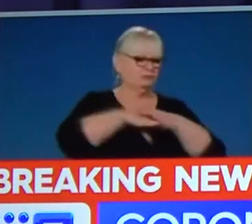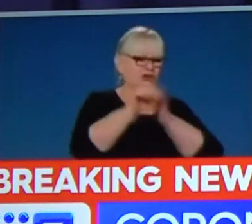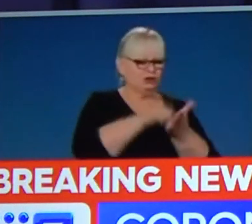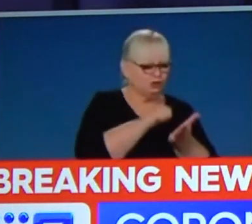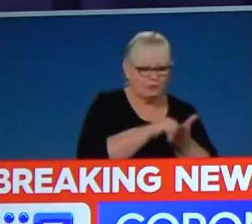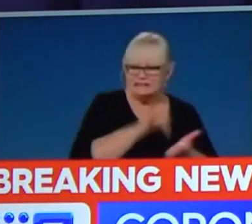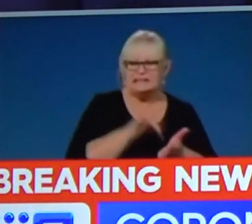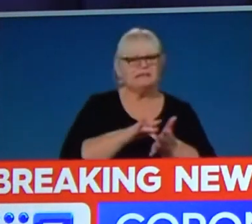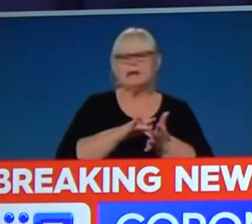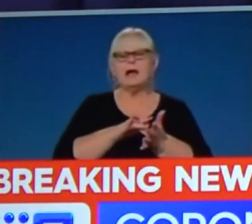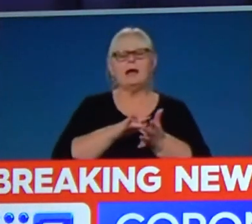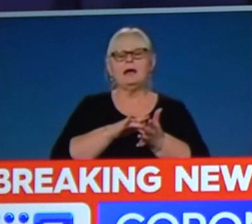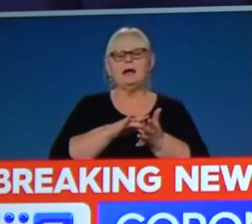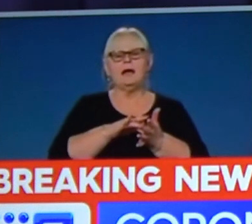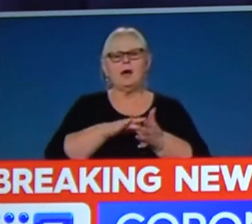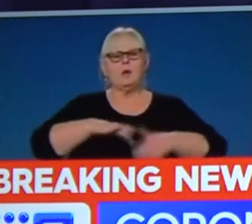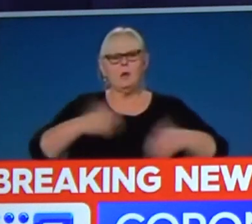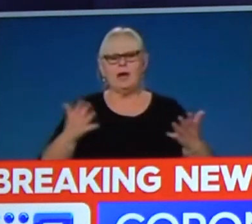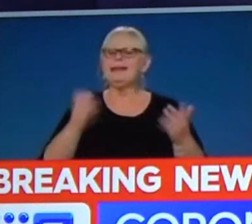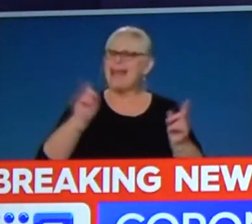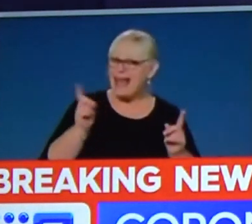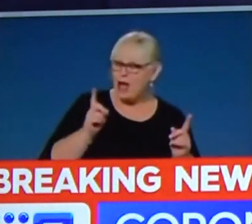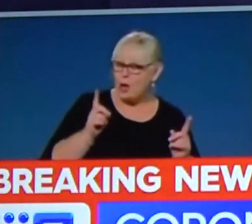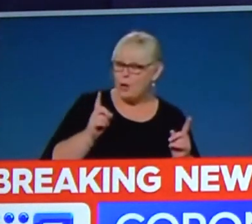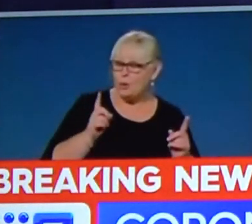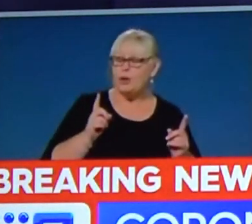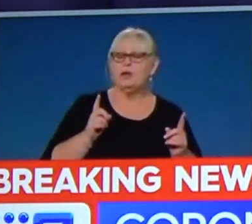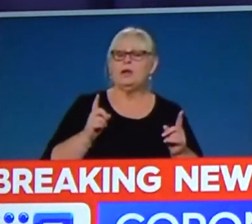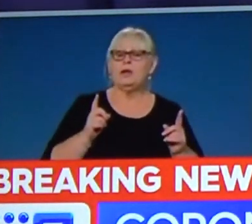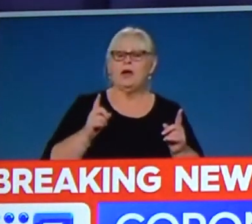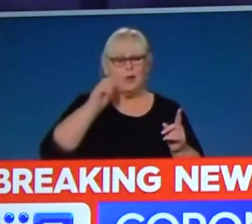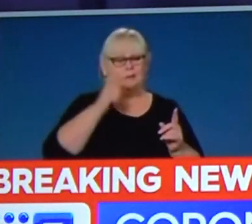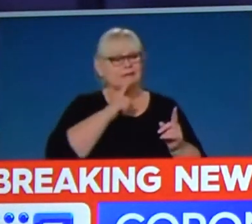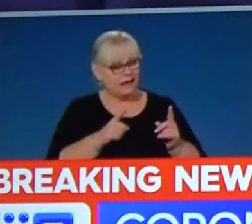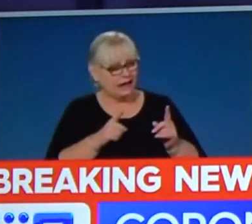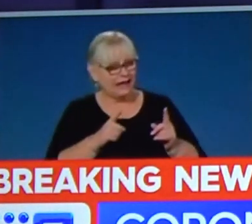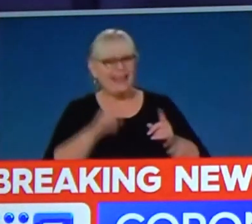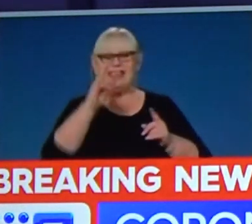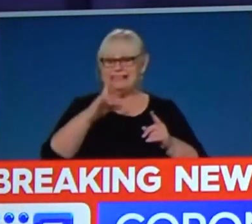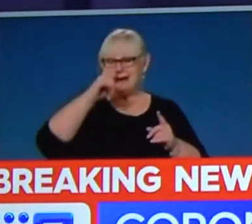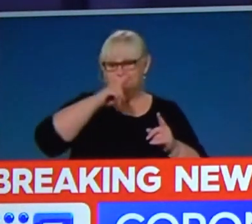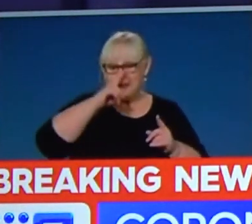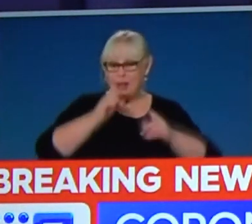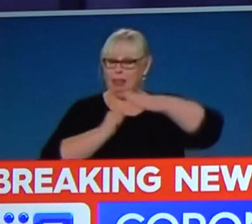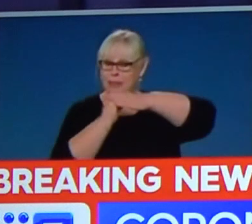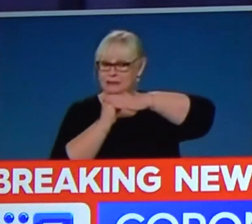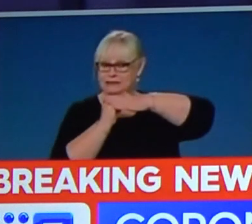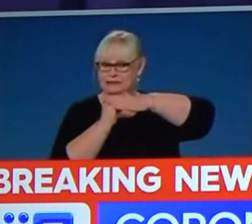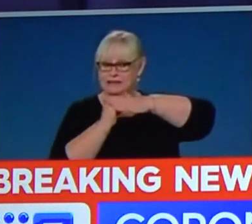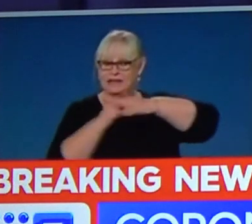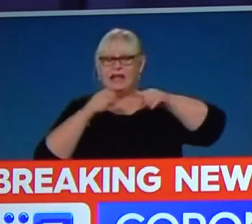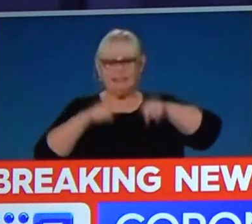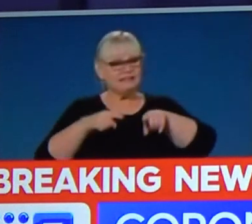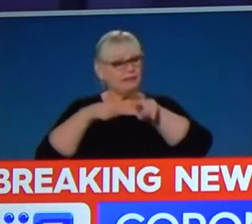or anything like this. The advice now is that, and I should stress that that 10-person limit, that